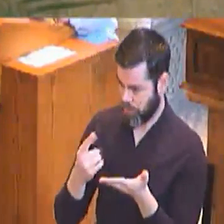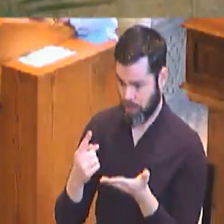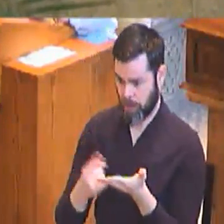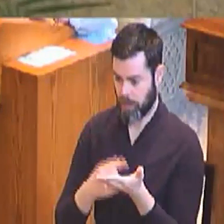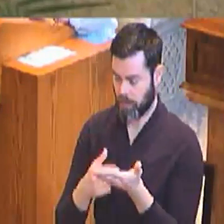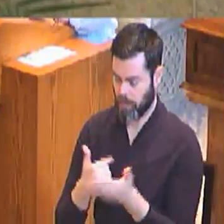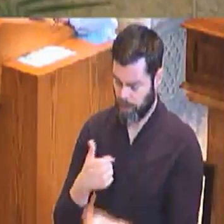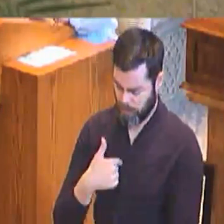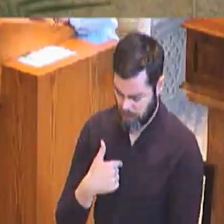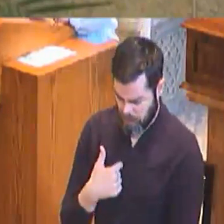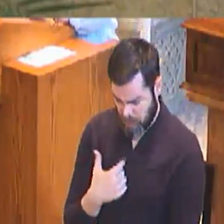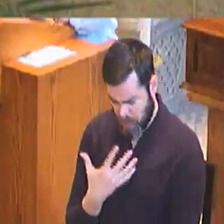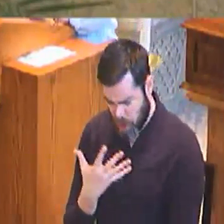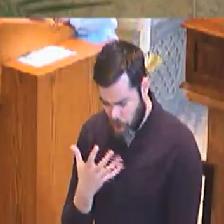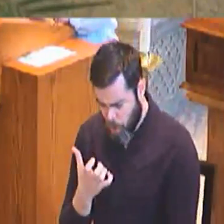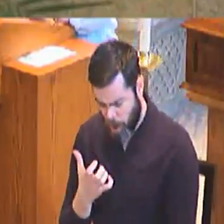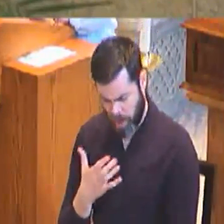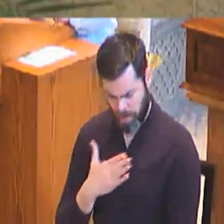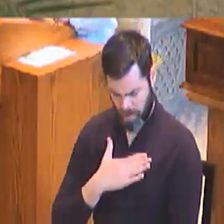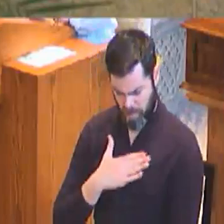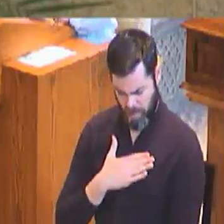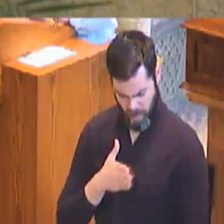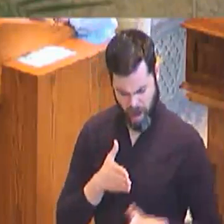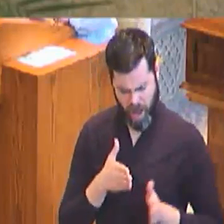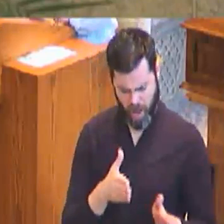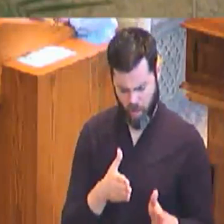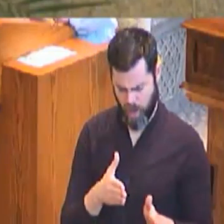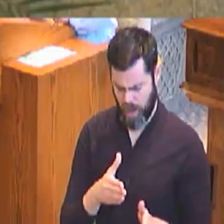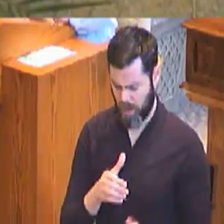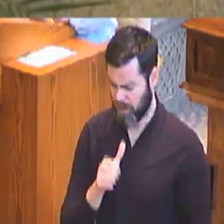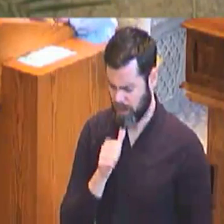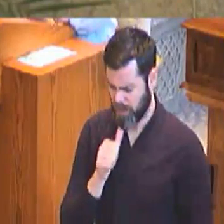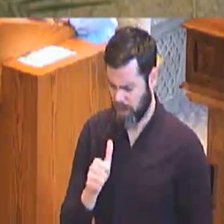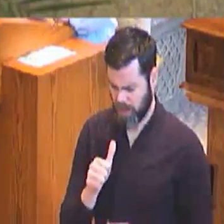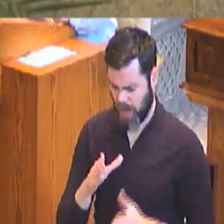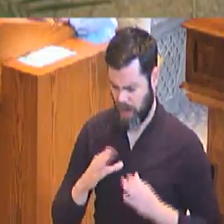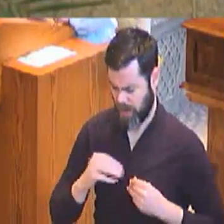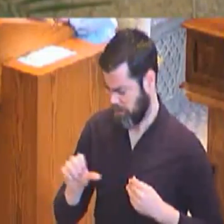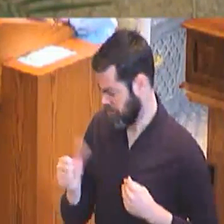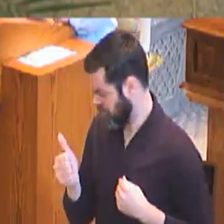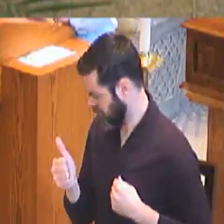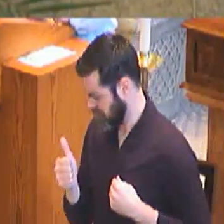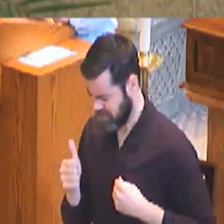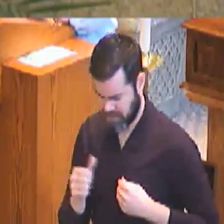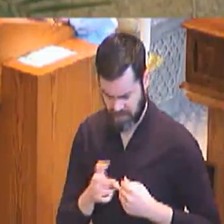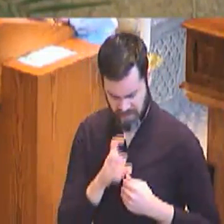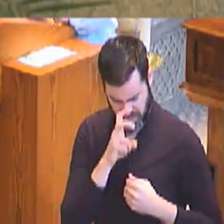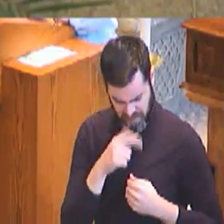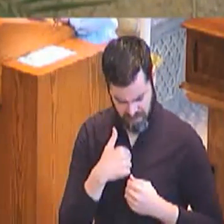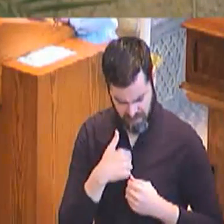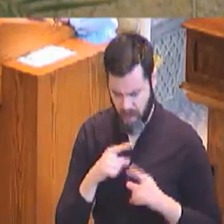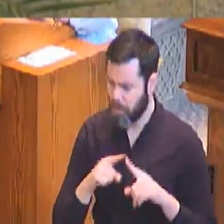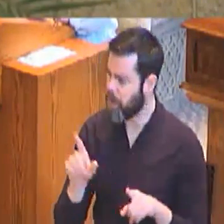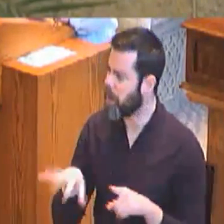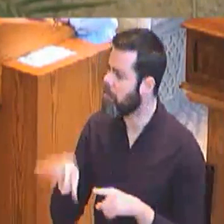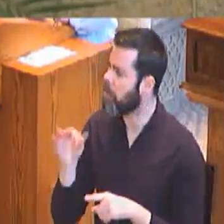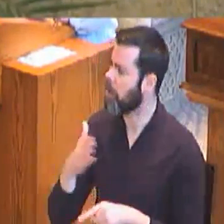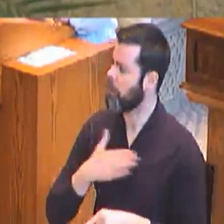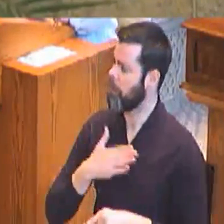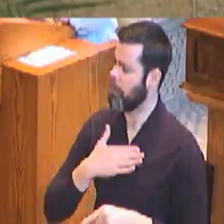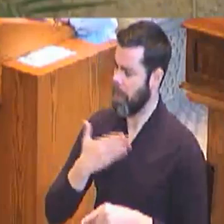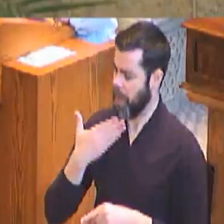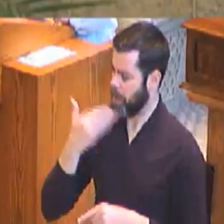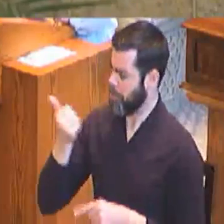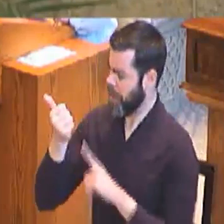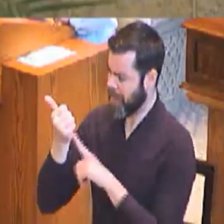willful, wanting to have things my way, unbending. I have discovered, though, that my highest and best is